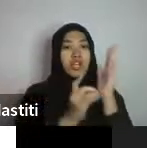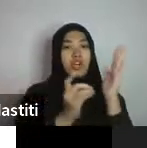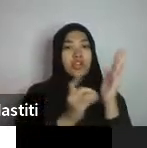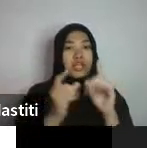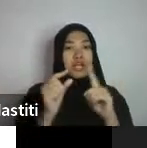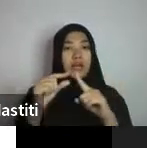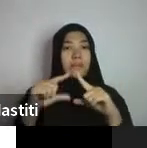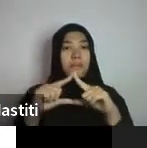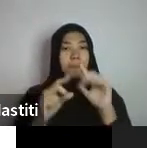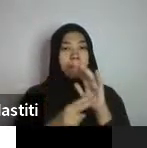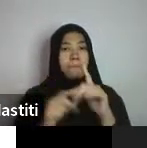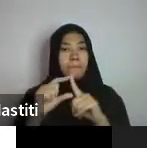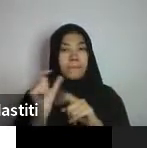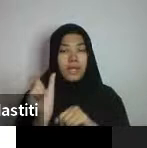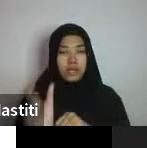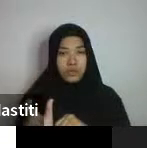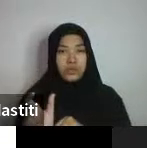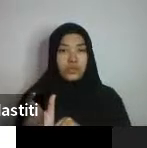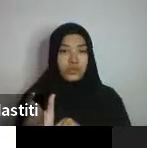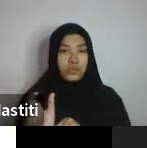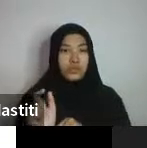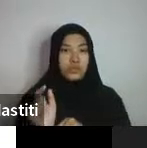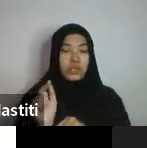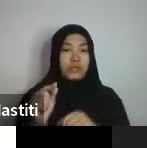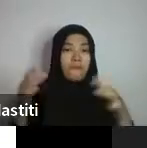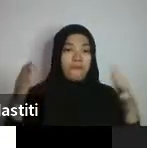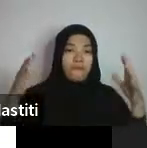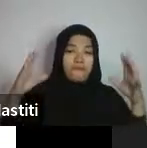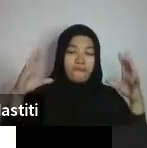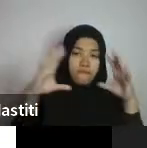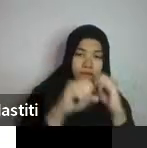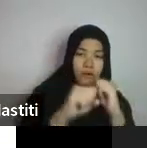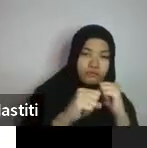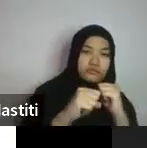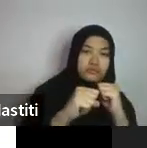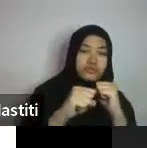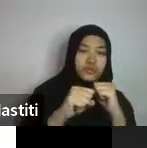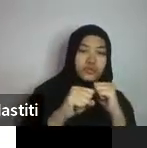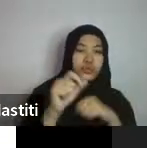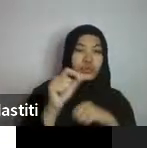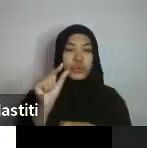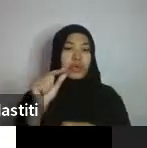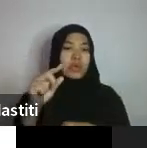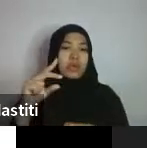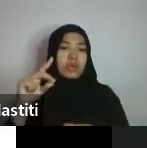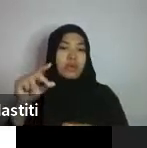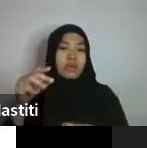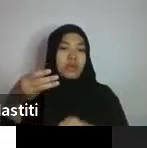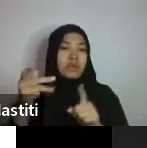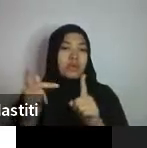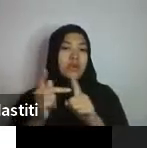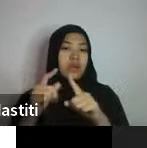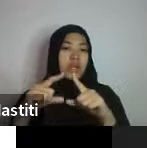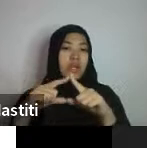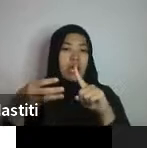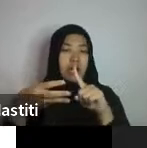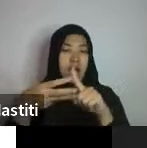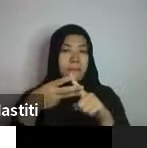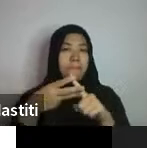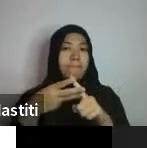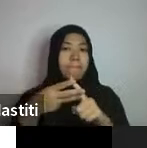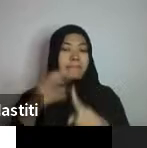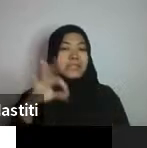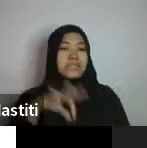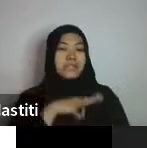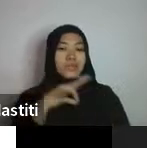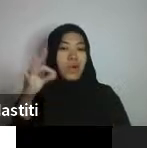rehabilitation, community-based mental health services, and strongly supported the patient movements. And I think he gave